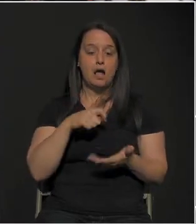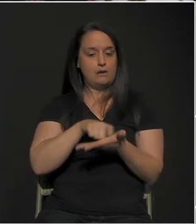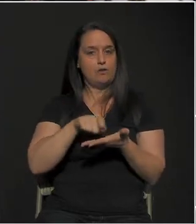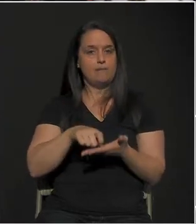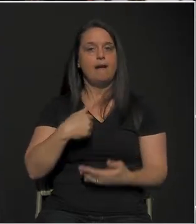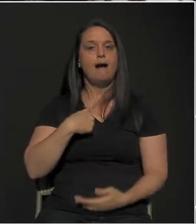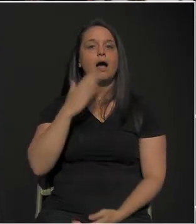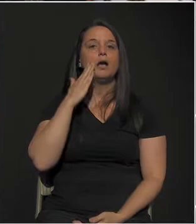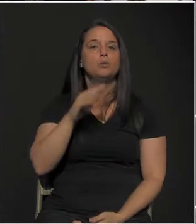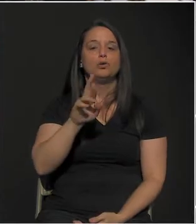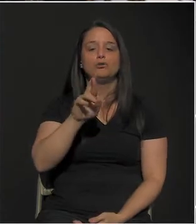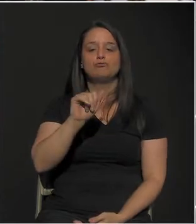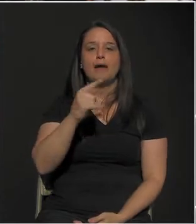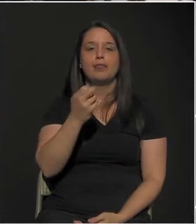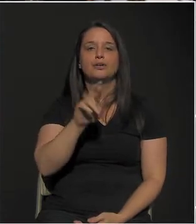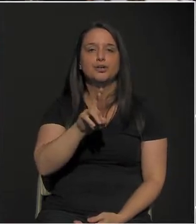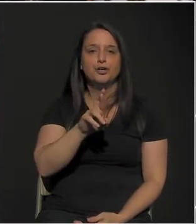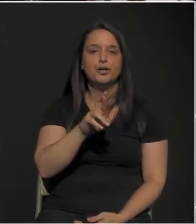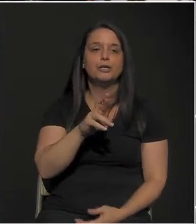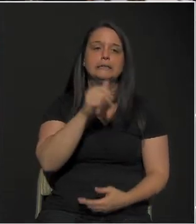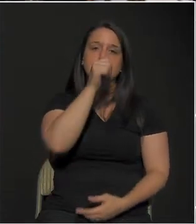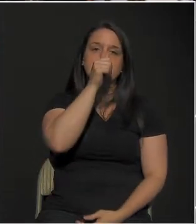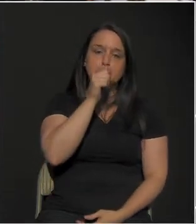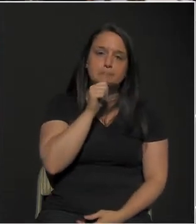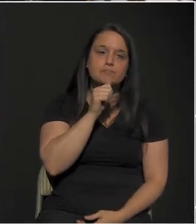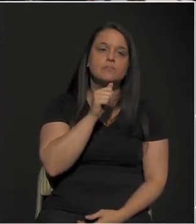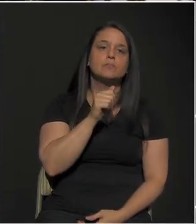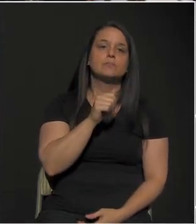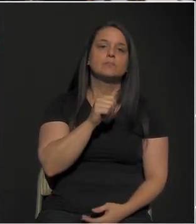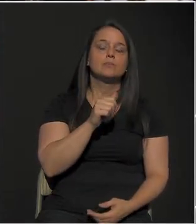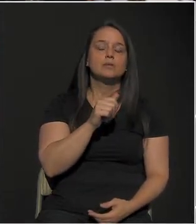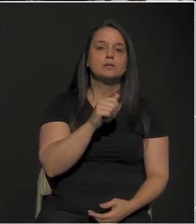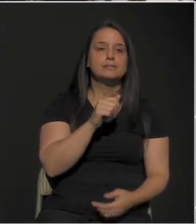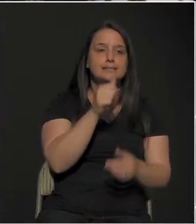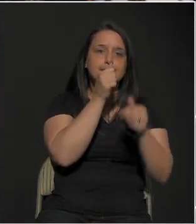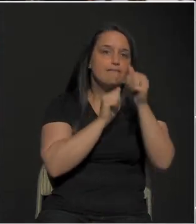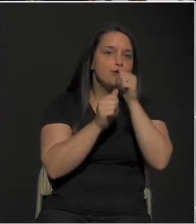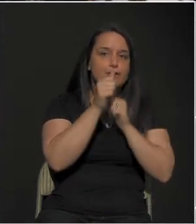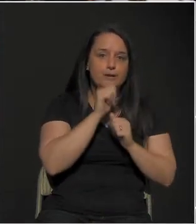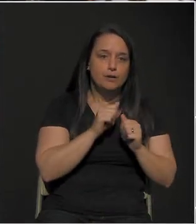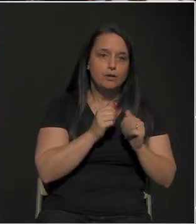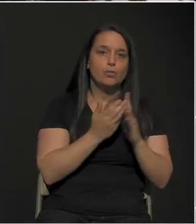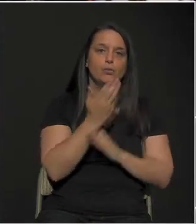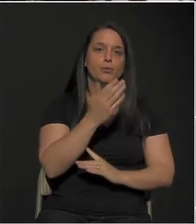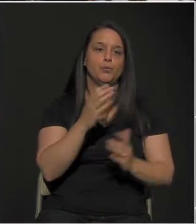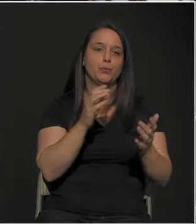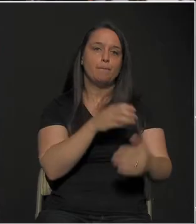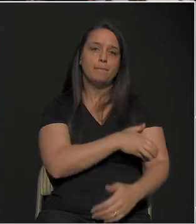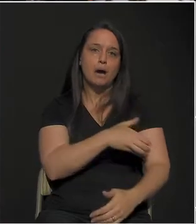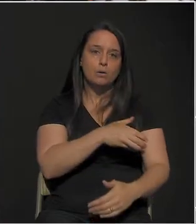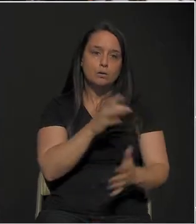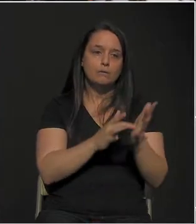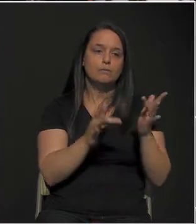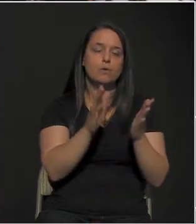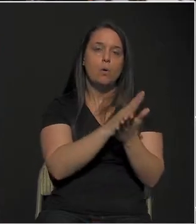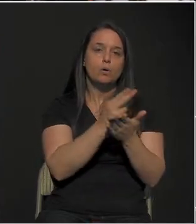would rather endure suffering by the power of the Holy Spirit than avoid